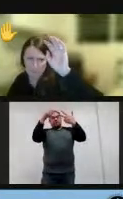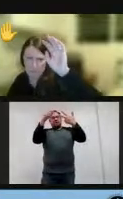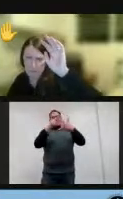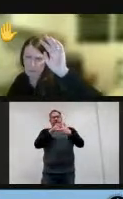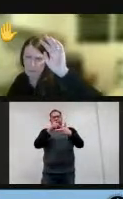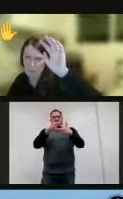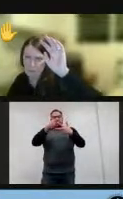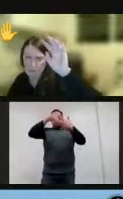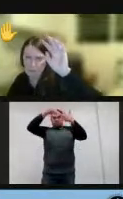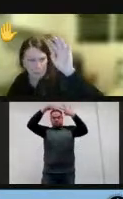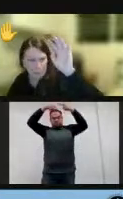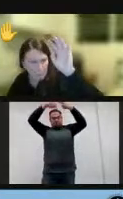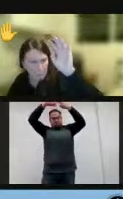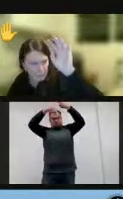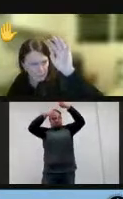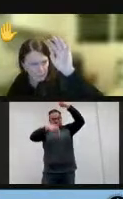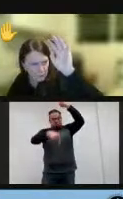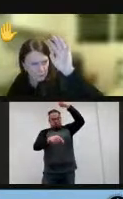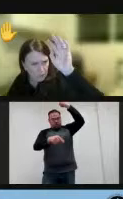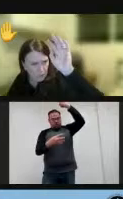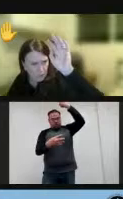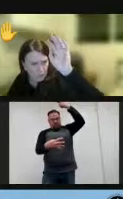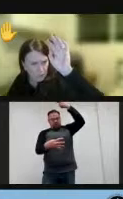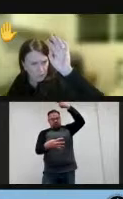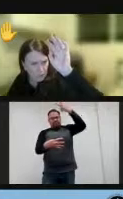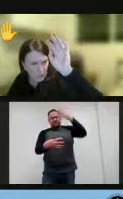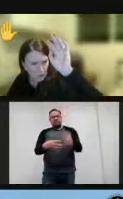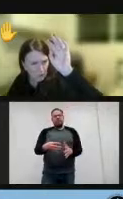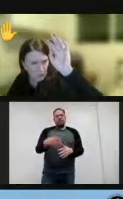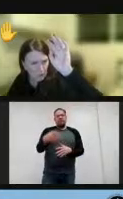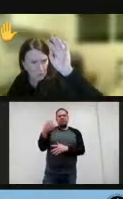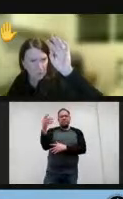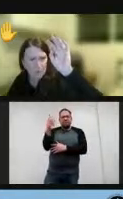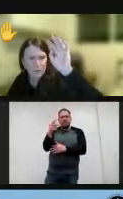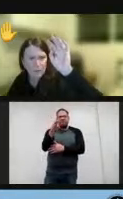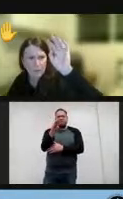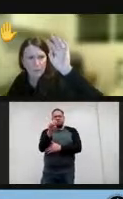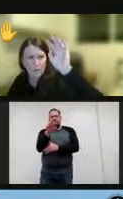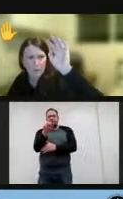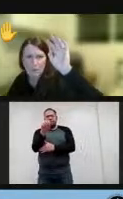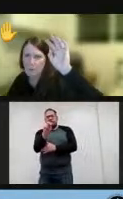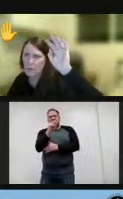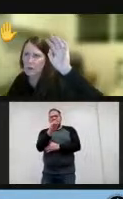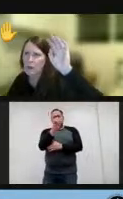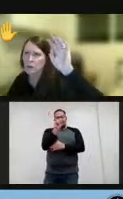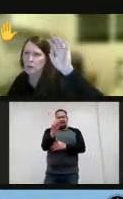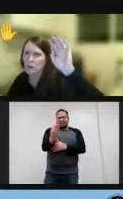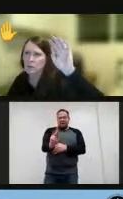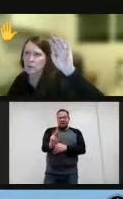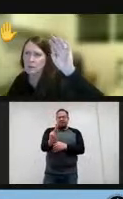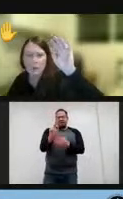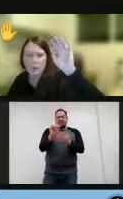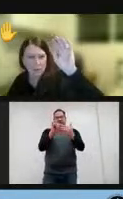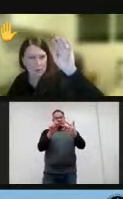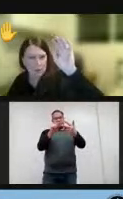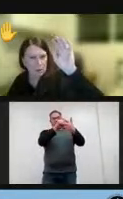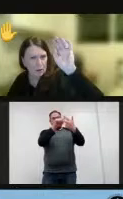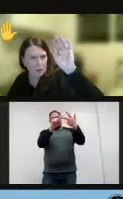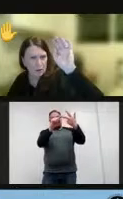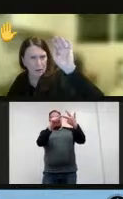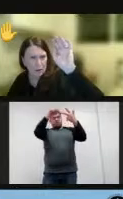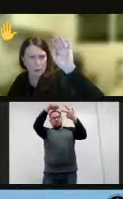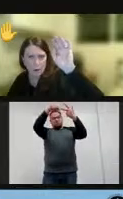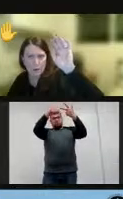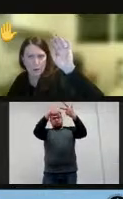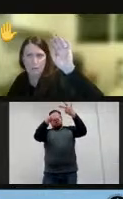list, but you know what that is. So Portland, Beaverton, Salem are all kind of Salem-Keizer, are all in that high level and then drops down precipitously when we get to